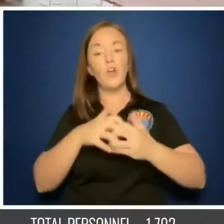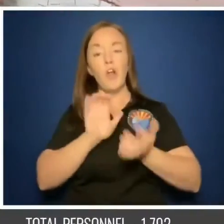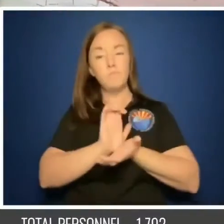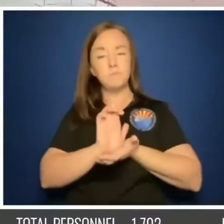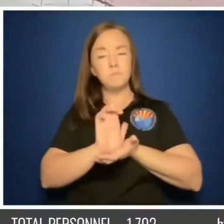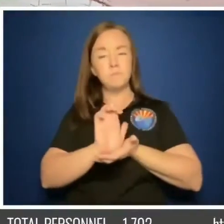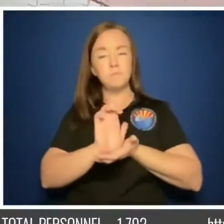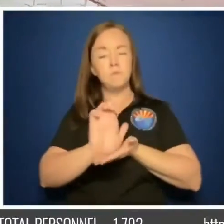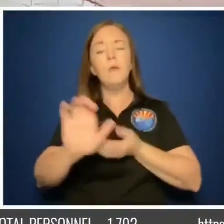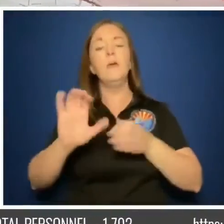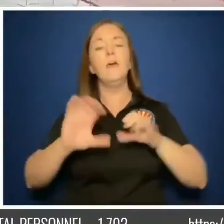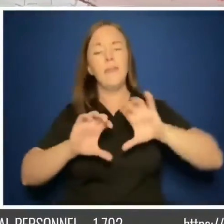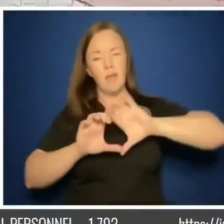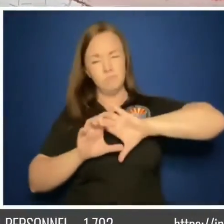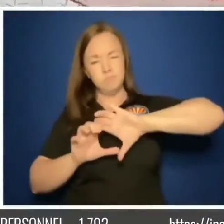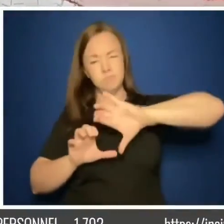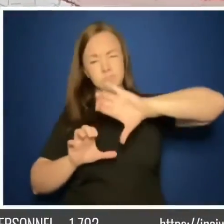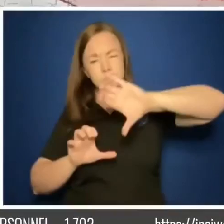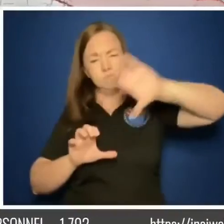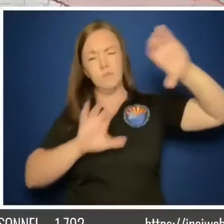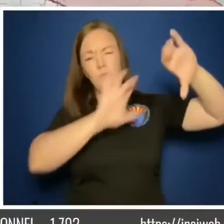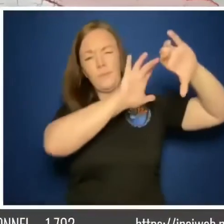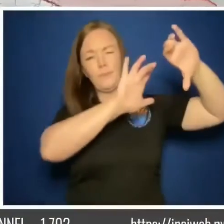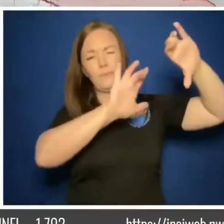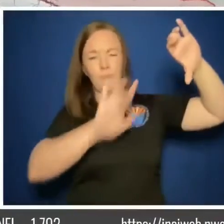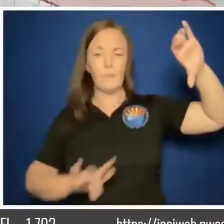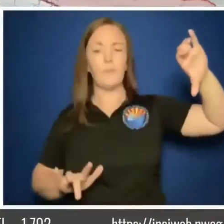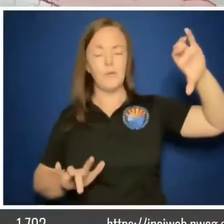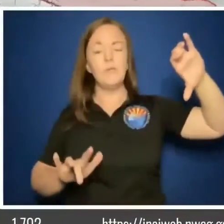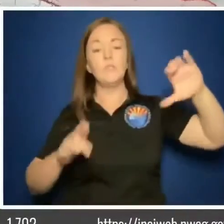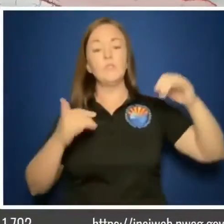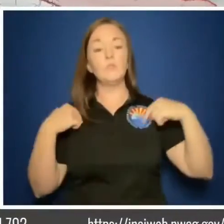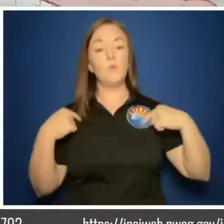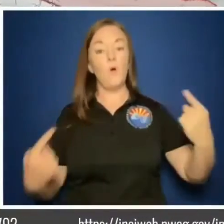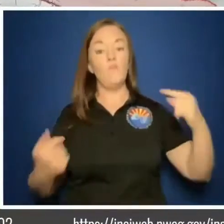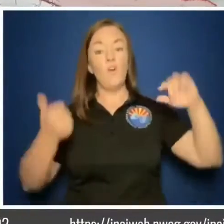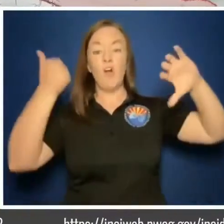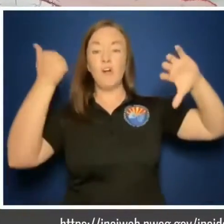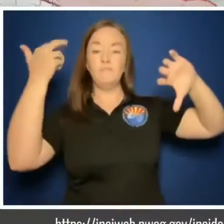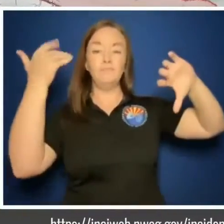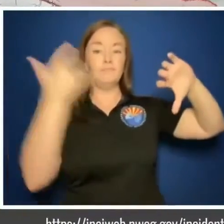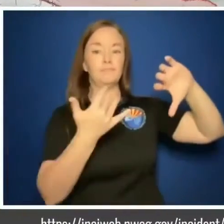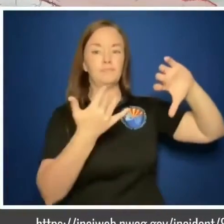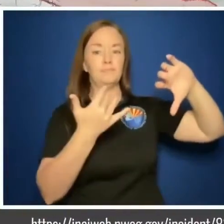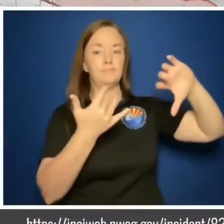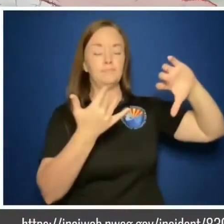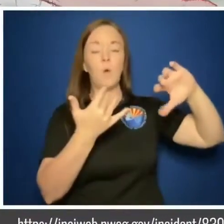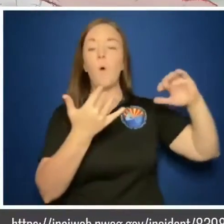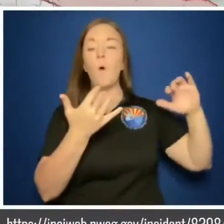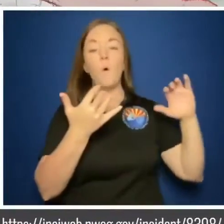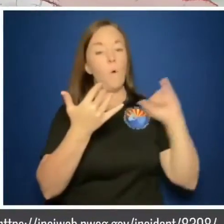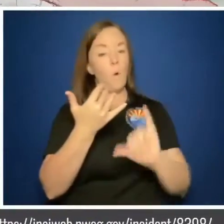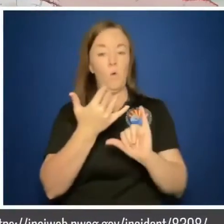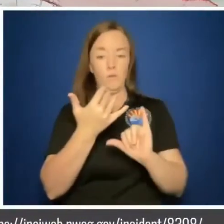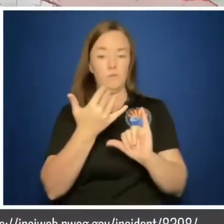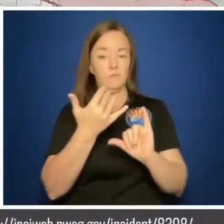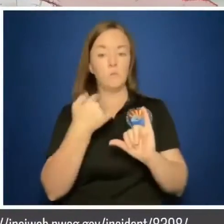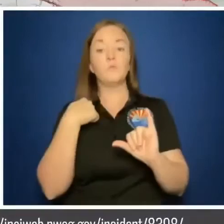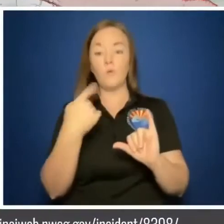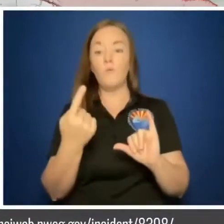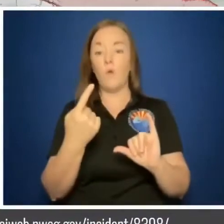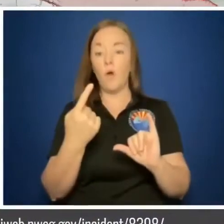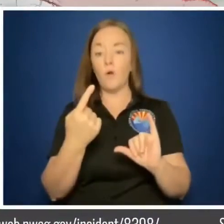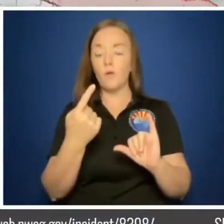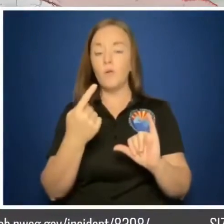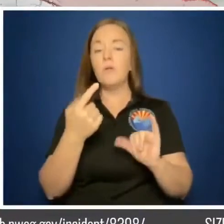investment here. So far, this fire is holding. There is a lot of heat along this line, so the work's not done. Even though the line's in, there's still